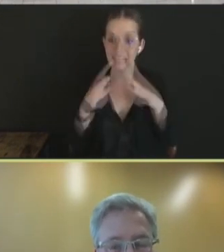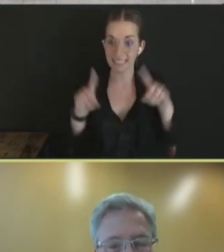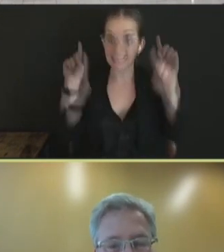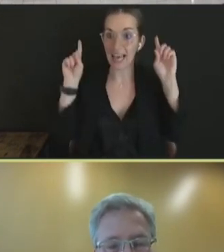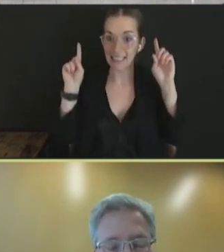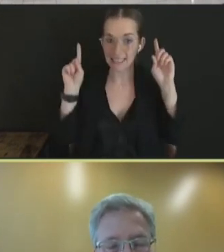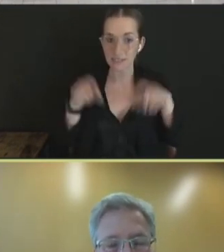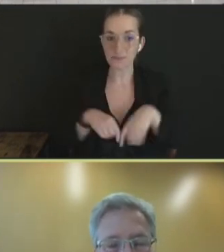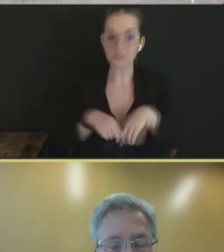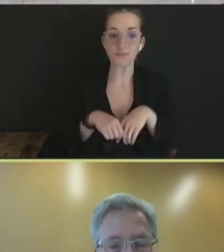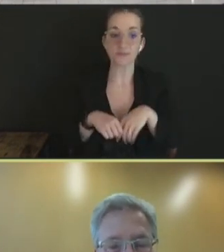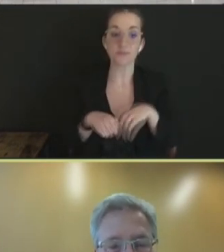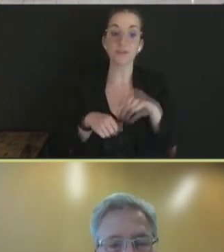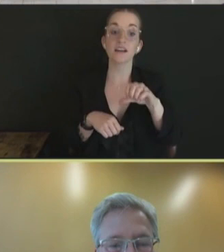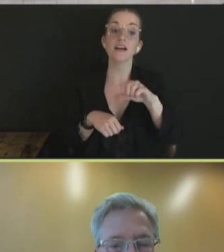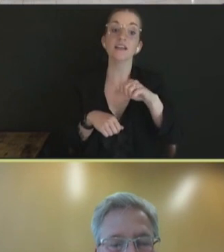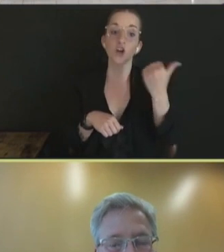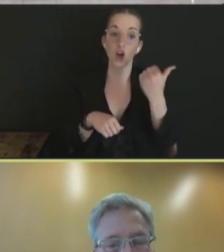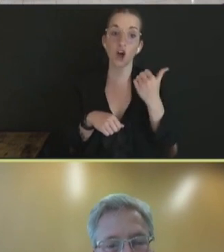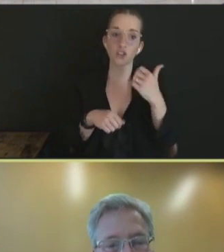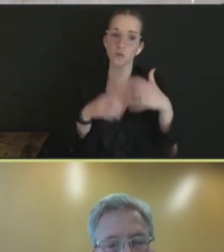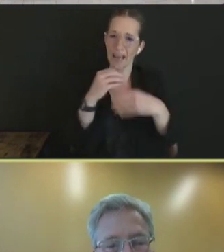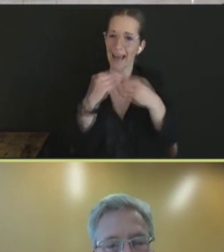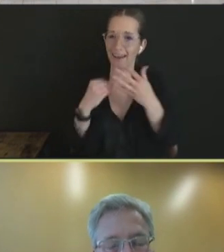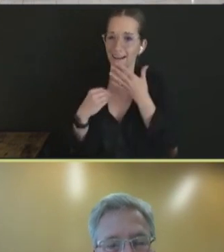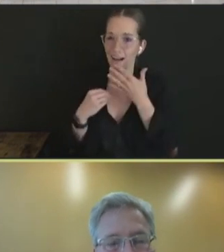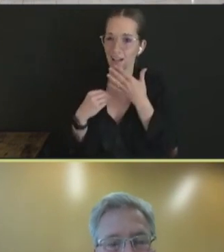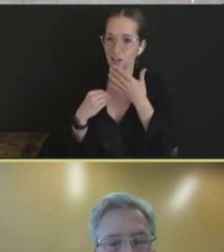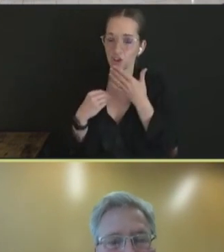coding to say what is